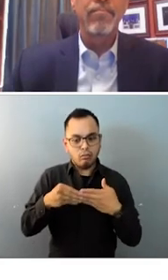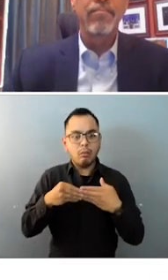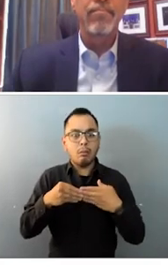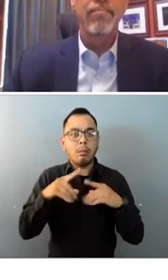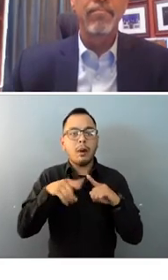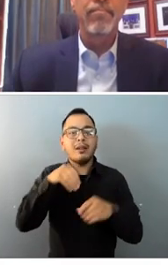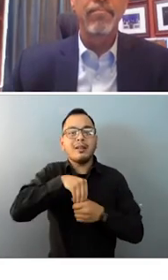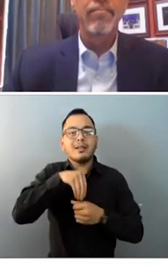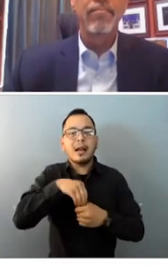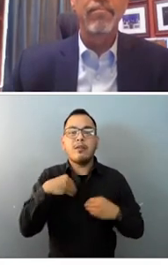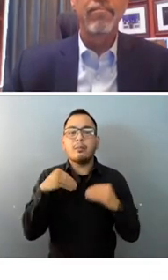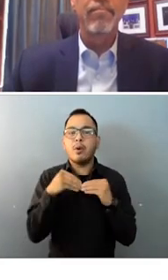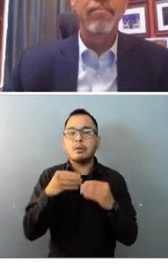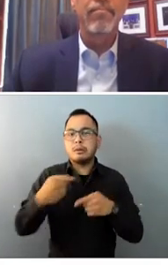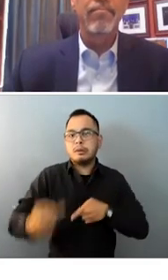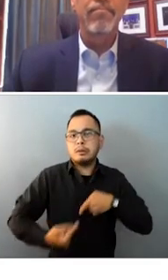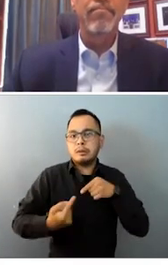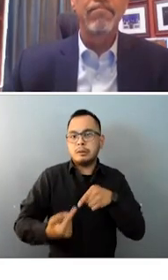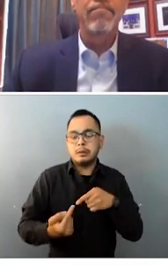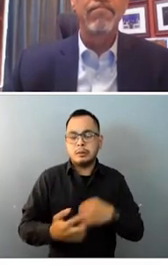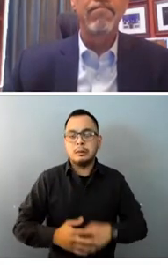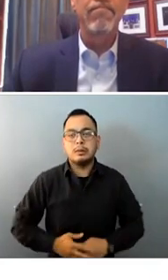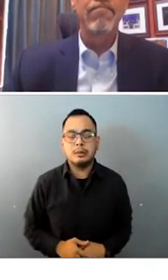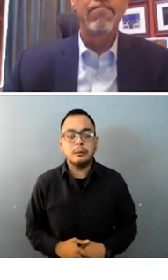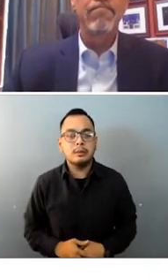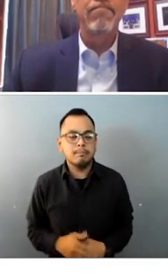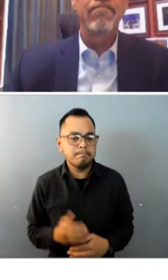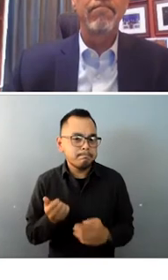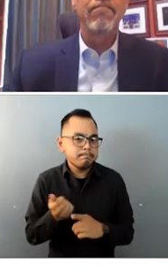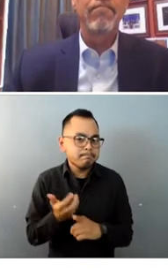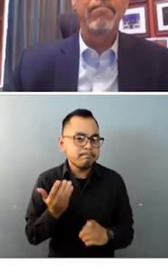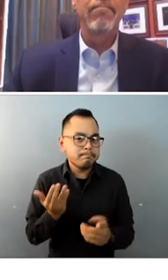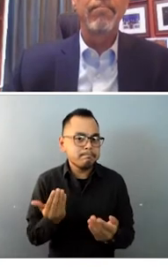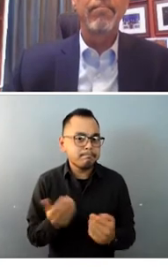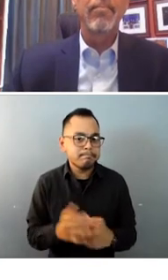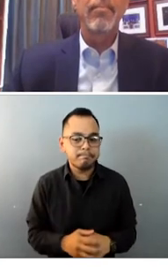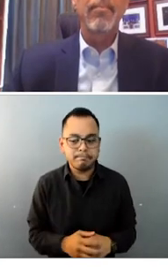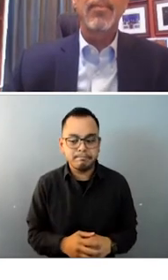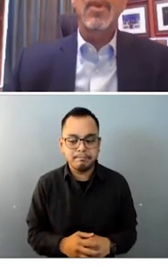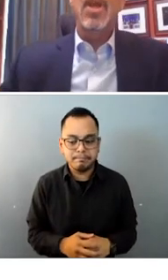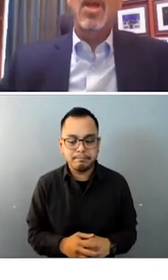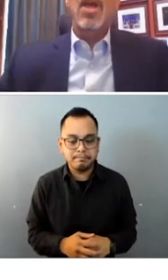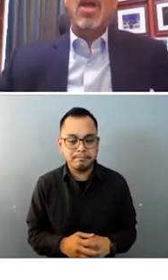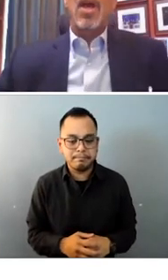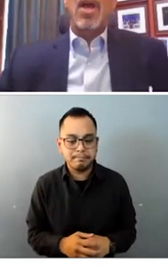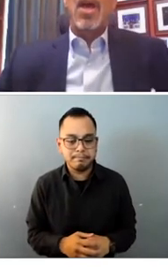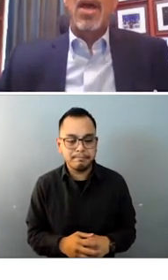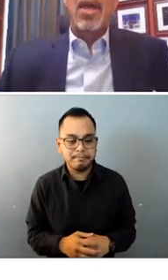own internal angst.